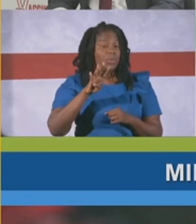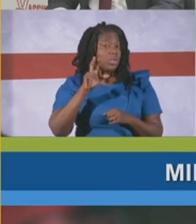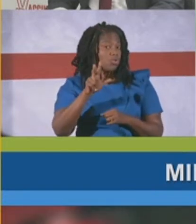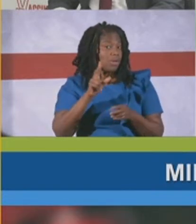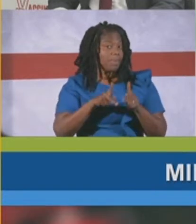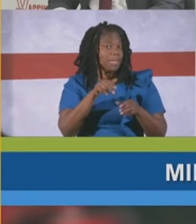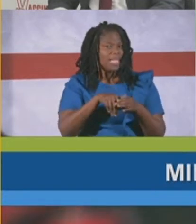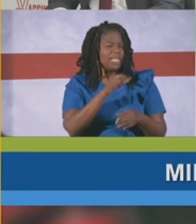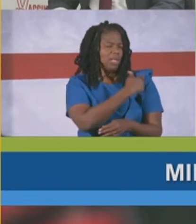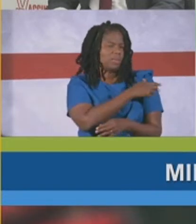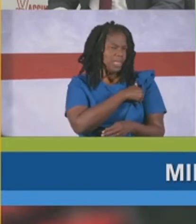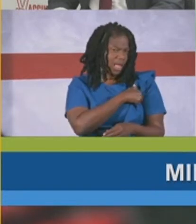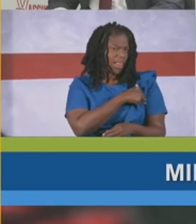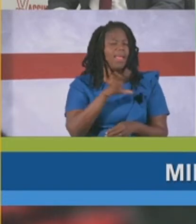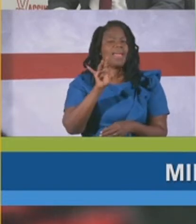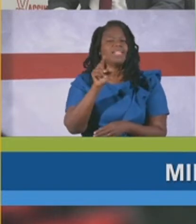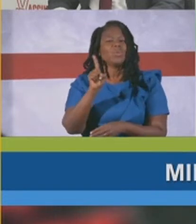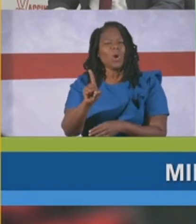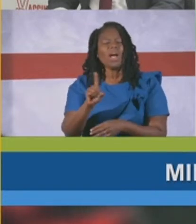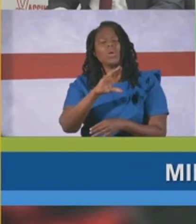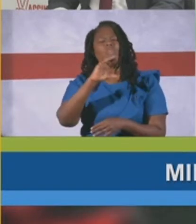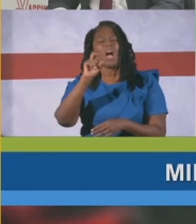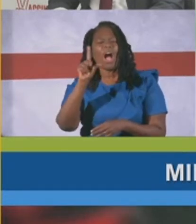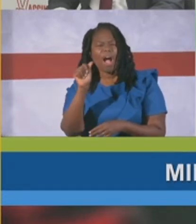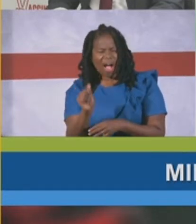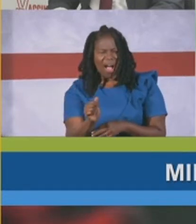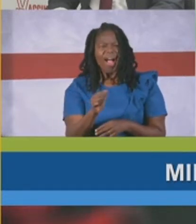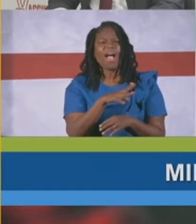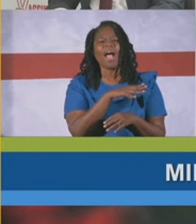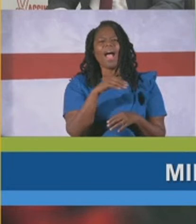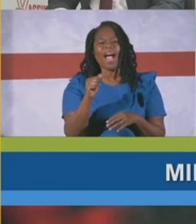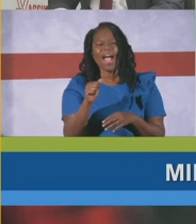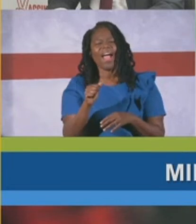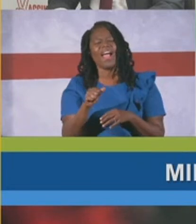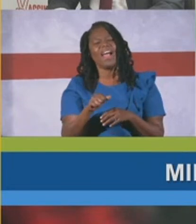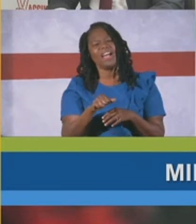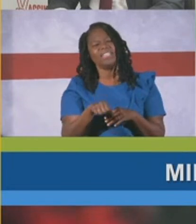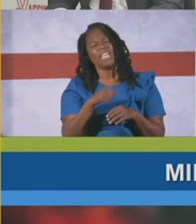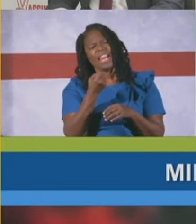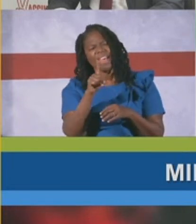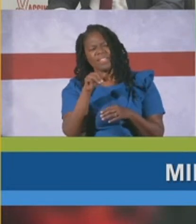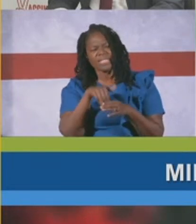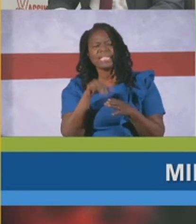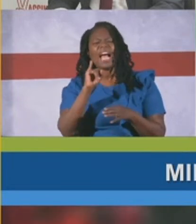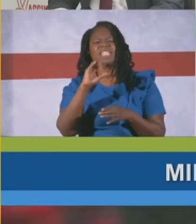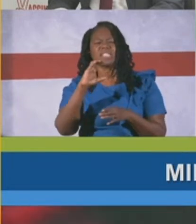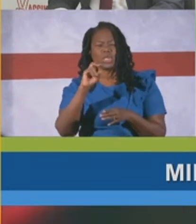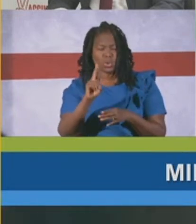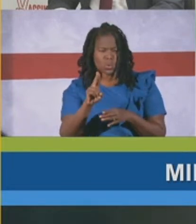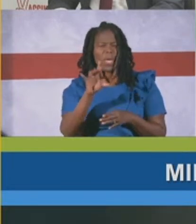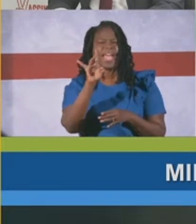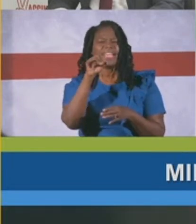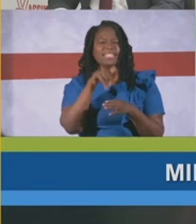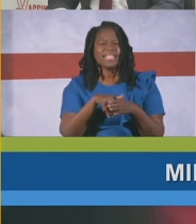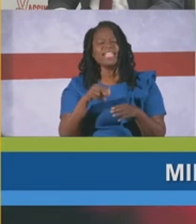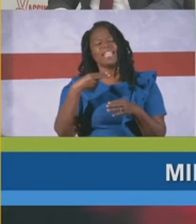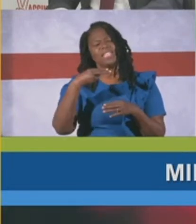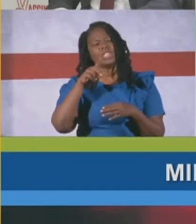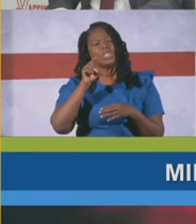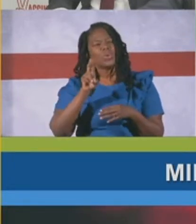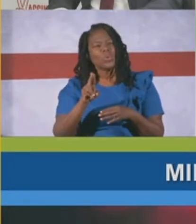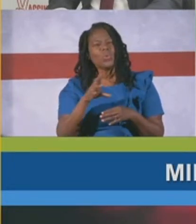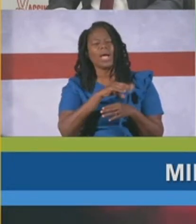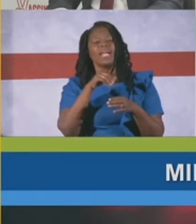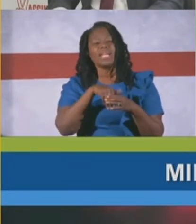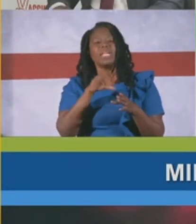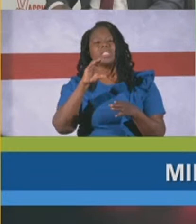hospital, 81 at the Cuba Hospital and Multi-Training Facility, 11 in ICU, 8 in the High Dependency Unit. At the Cora